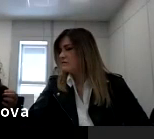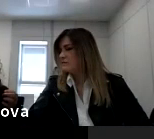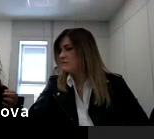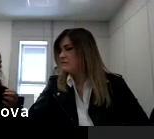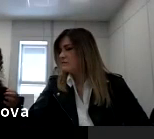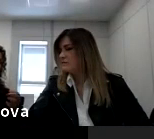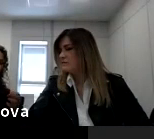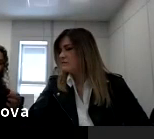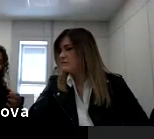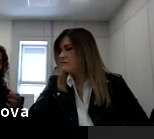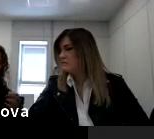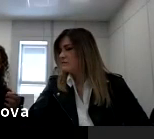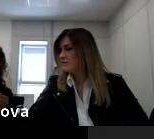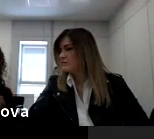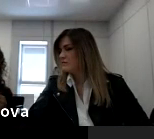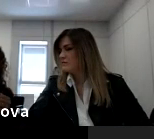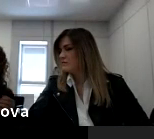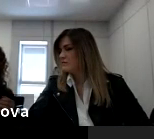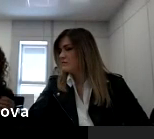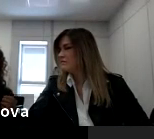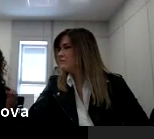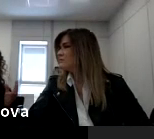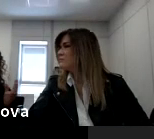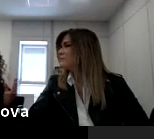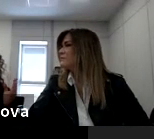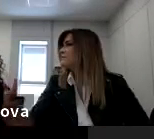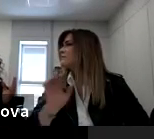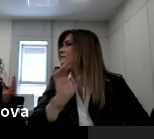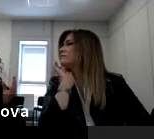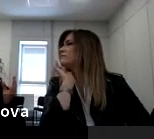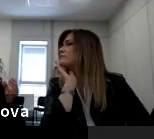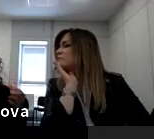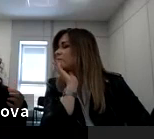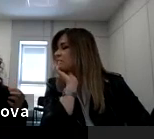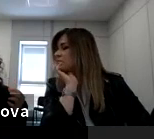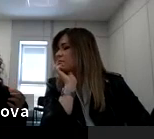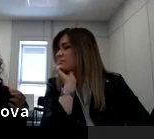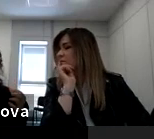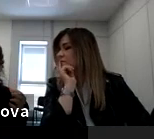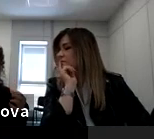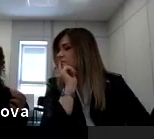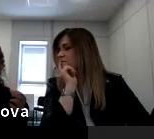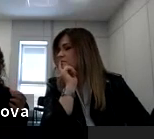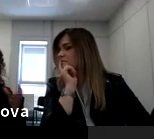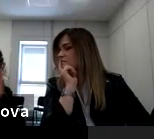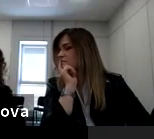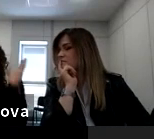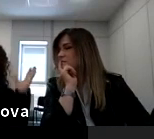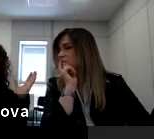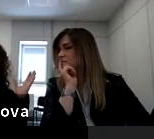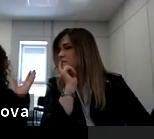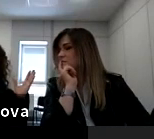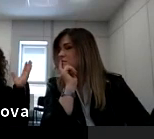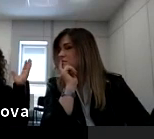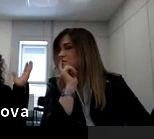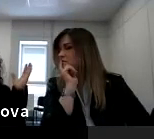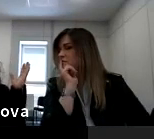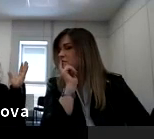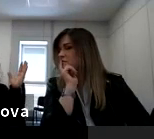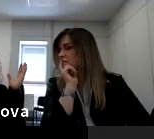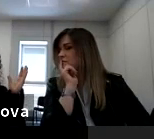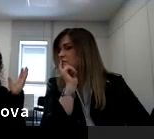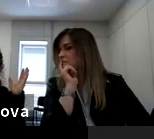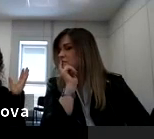in one axis up to 10 degrees and in another